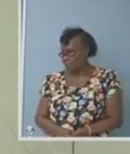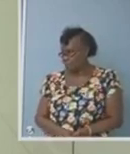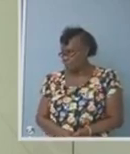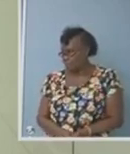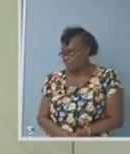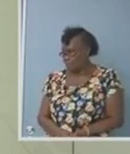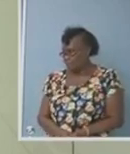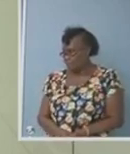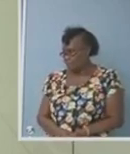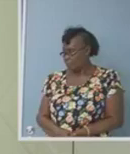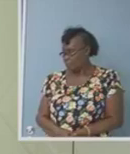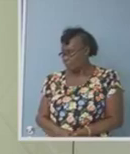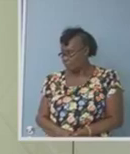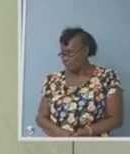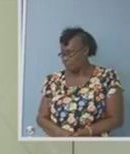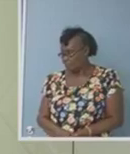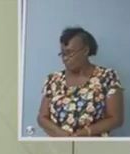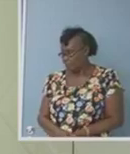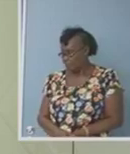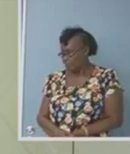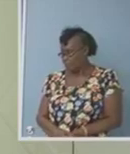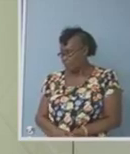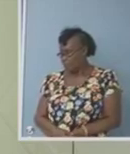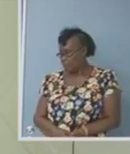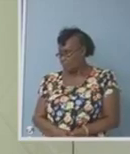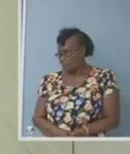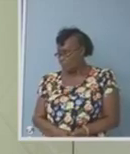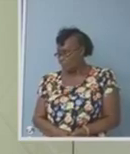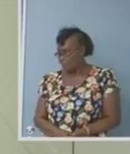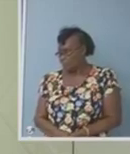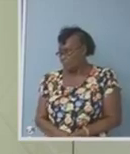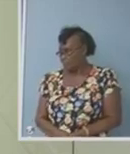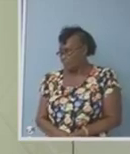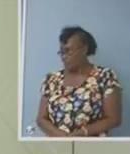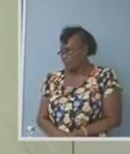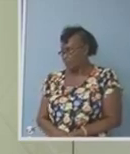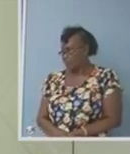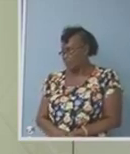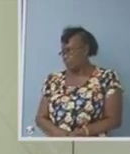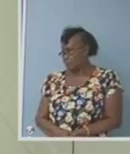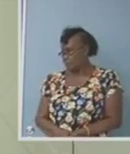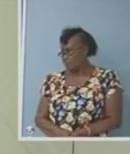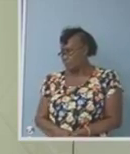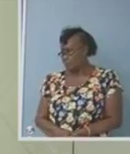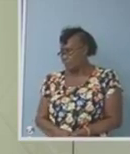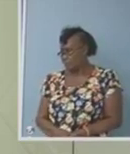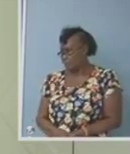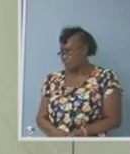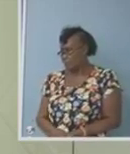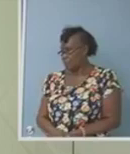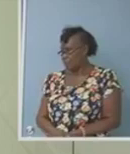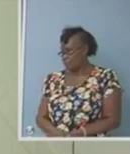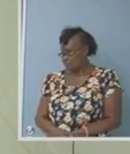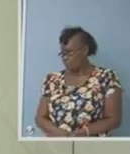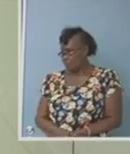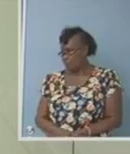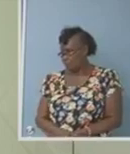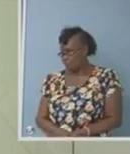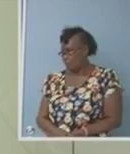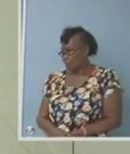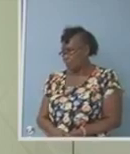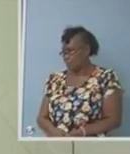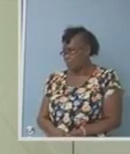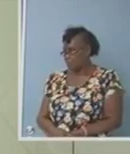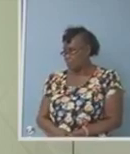recommending Mr. Elias for the committee, he was recommended given his past position as Director of the Port